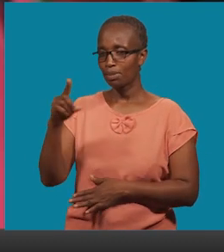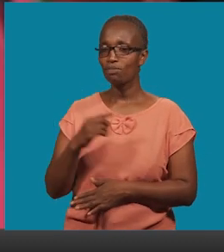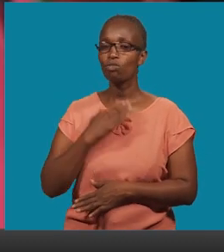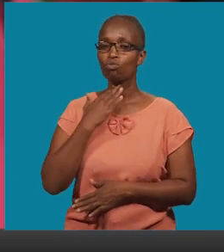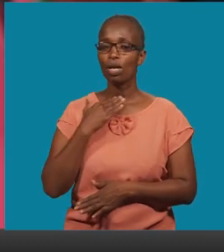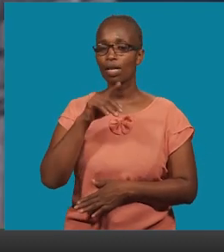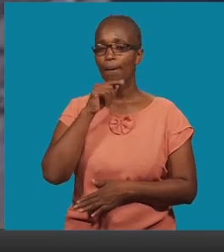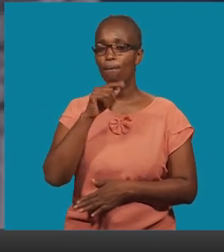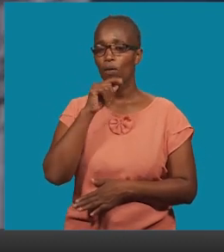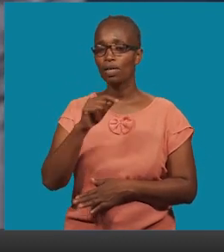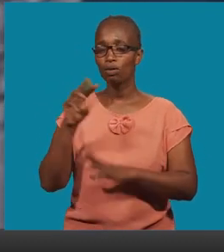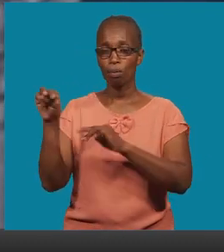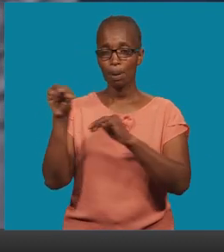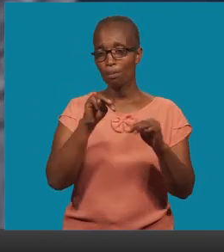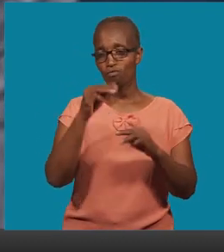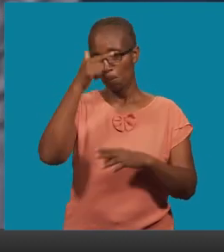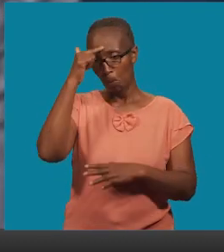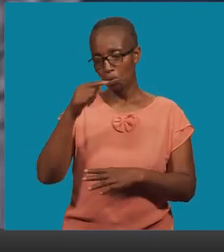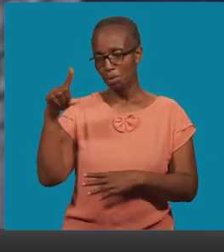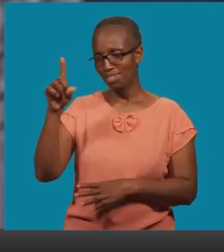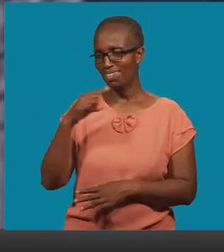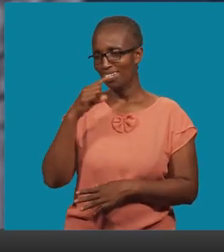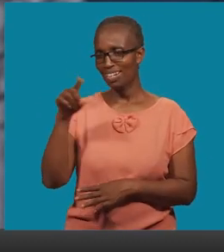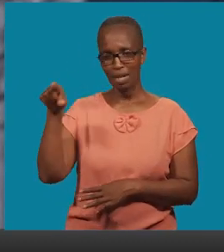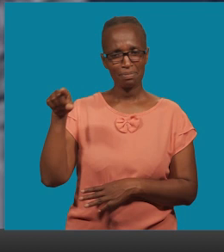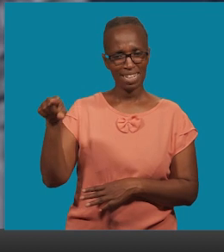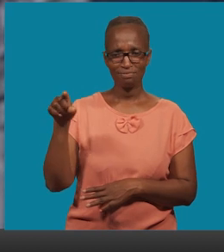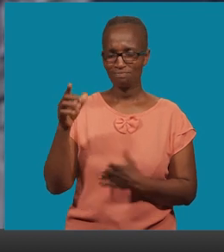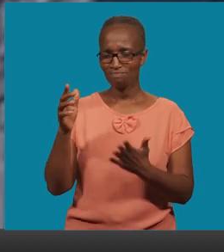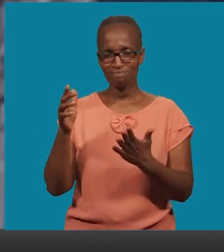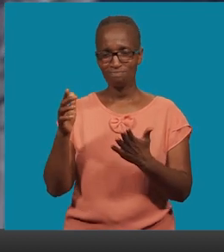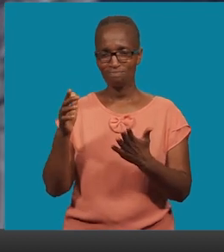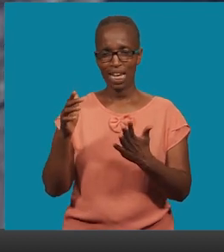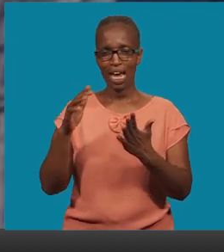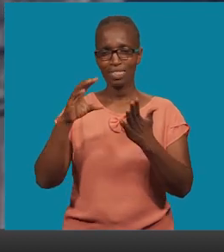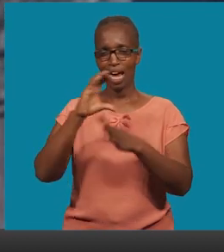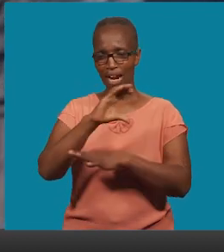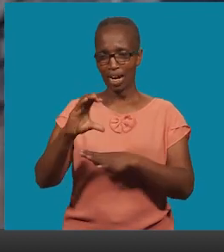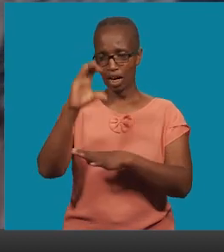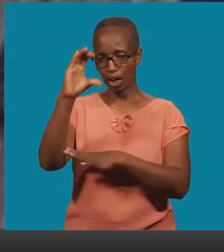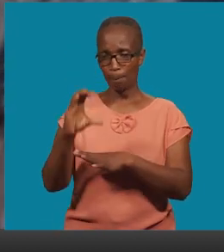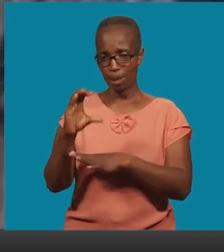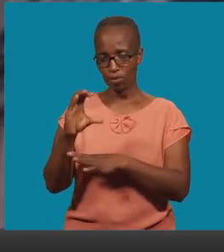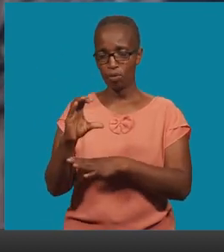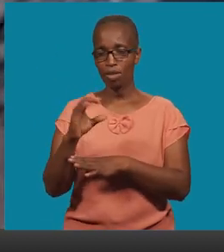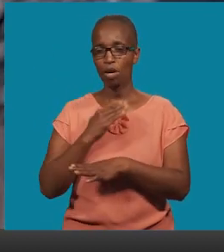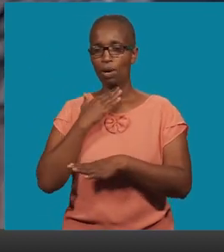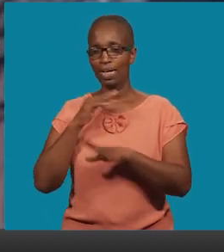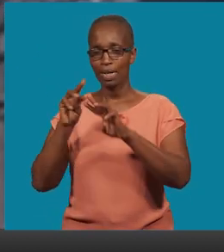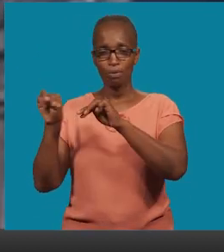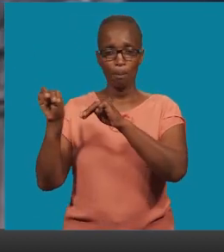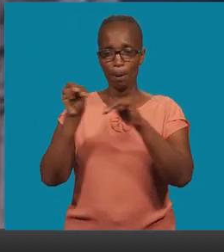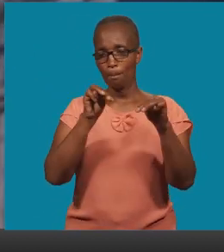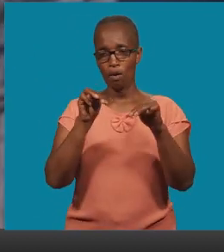and they must discharge it. You know, talks of this nature are delicate, and